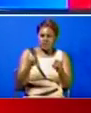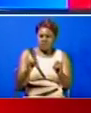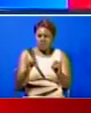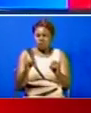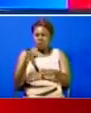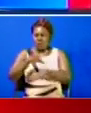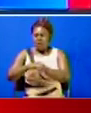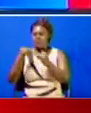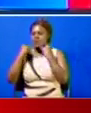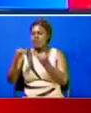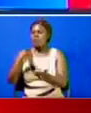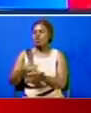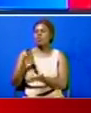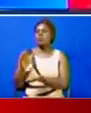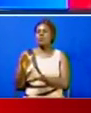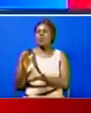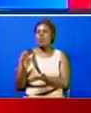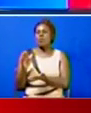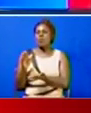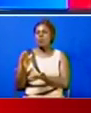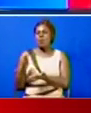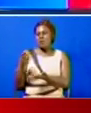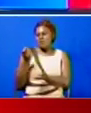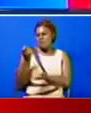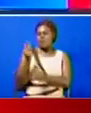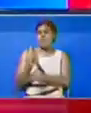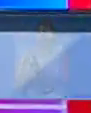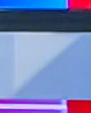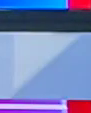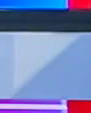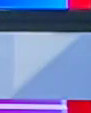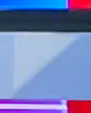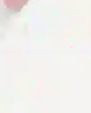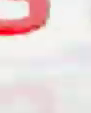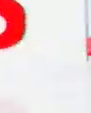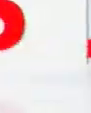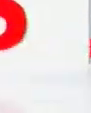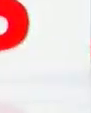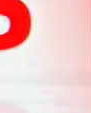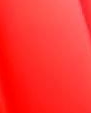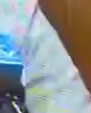together the information that has happened in the last few minutes. Let's listen in.